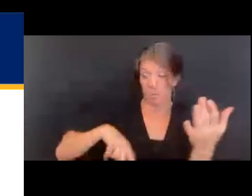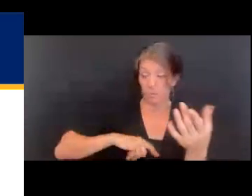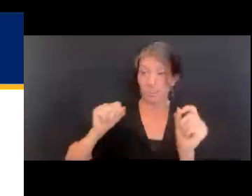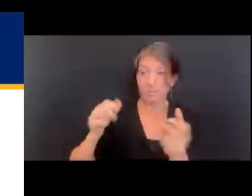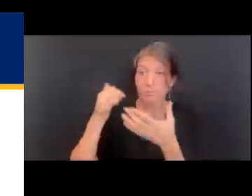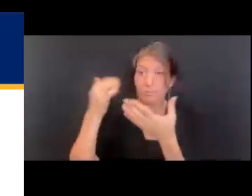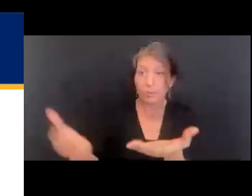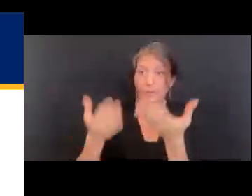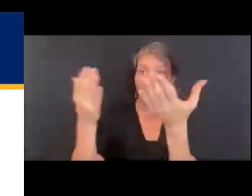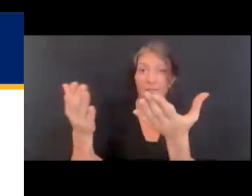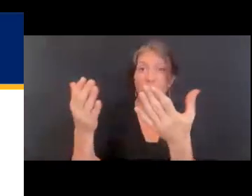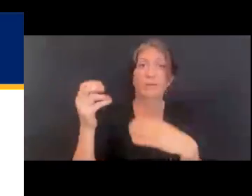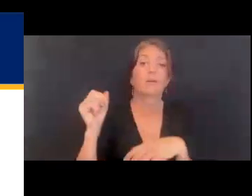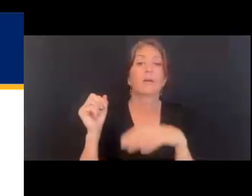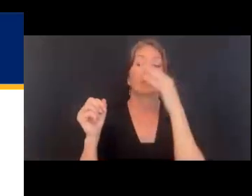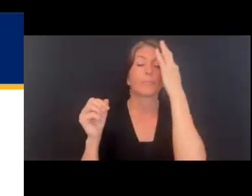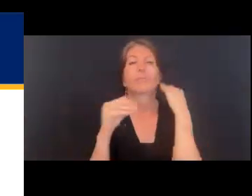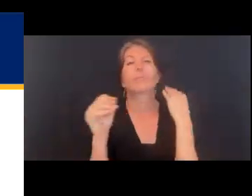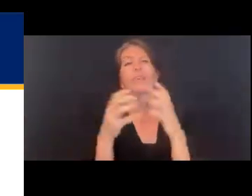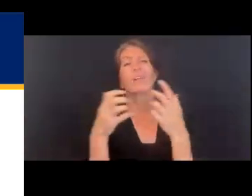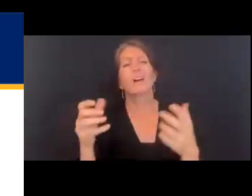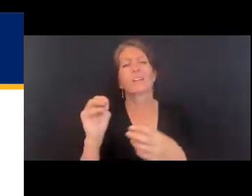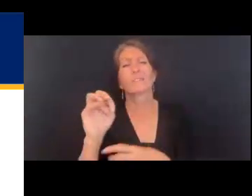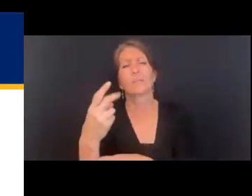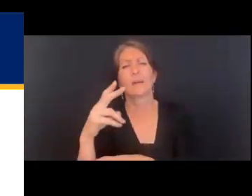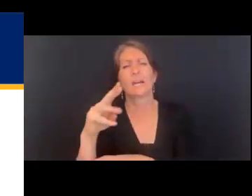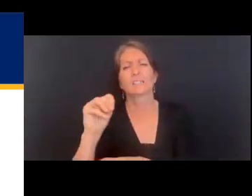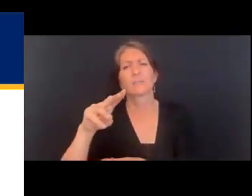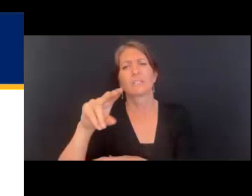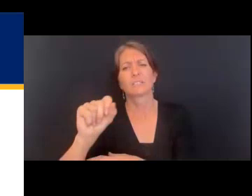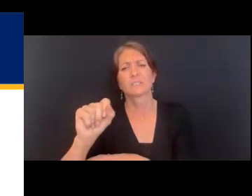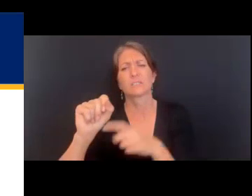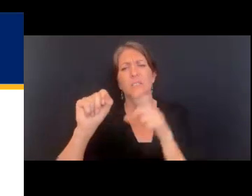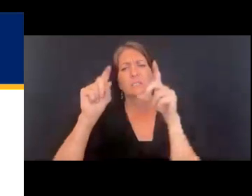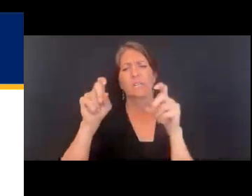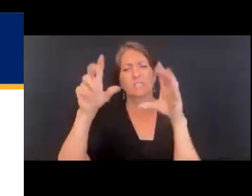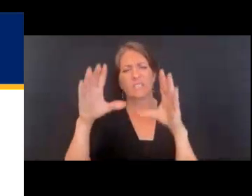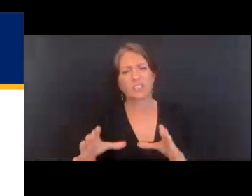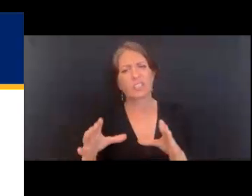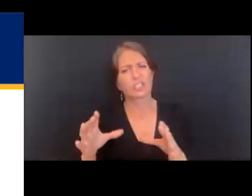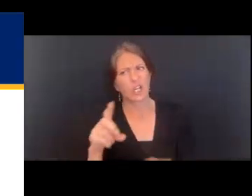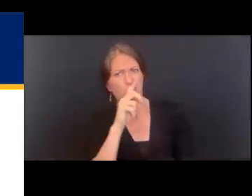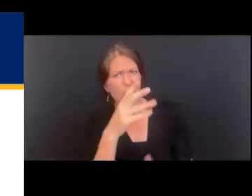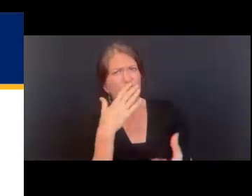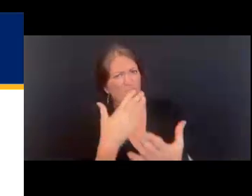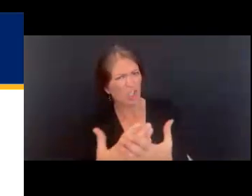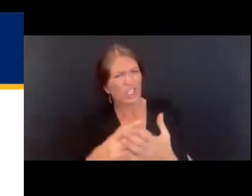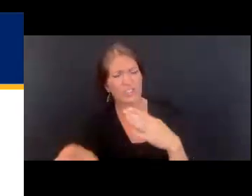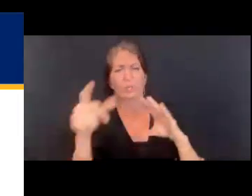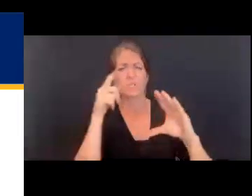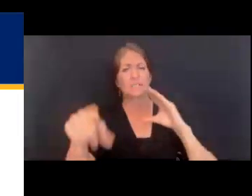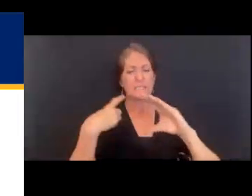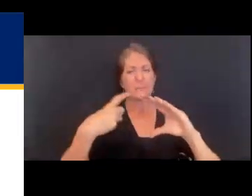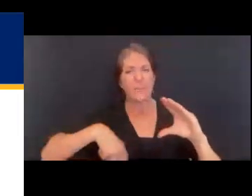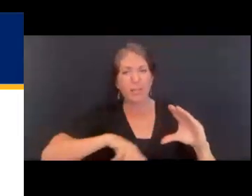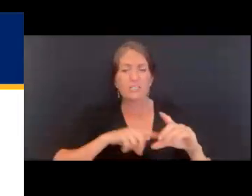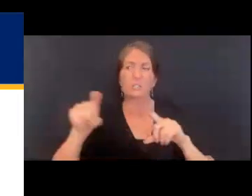And a lot of the Maximus assessors have been really good about also emailing us or calling us with